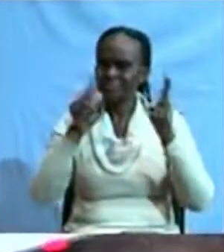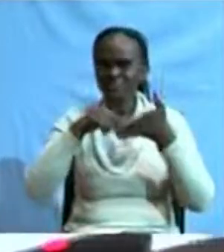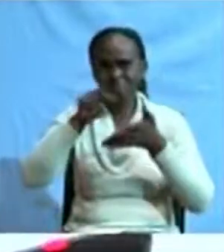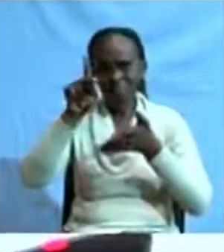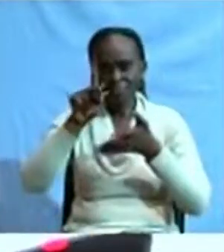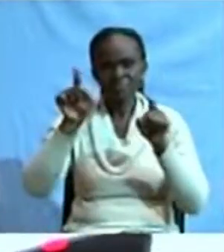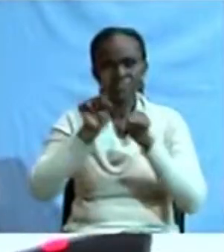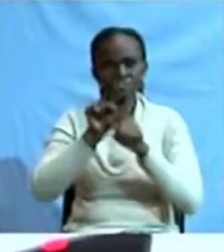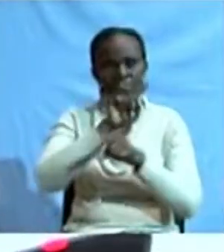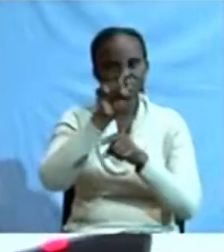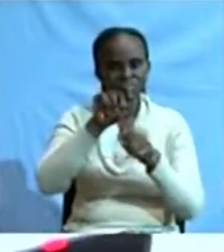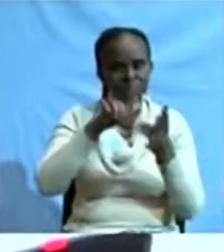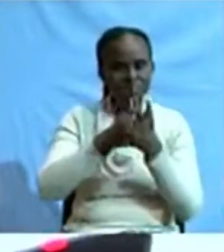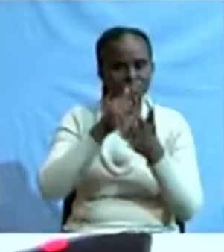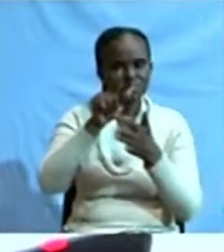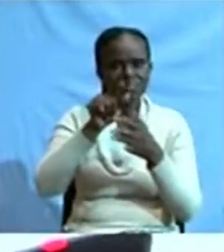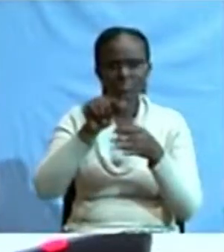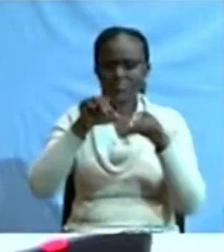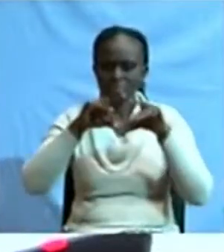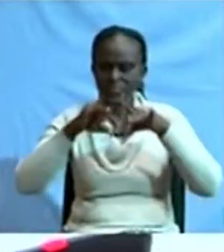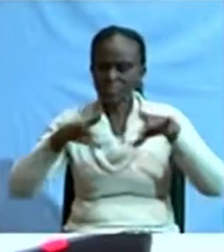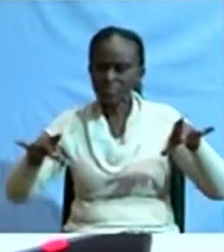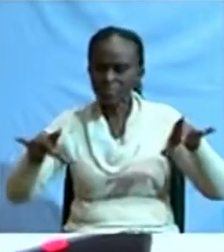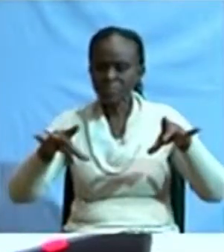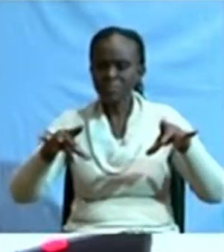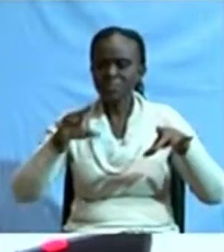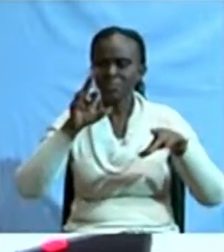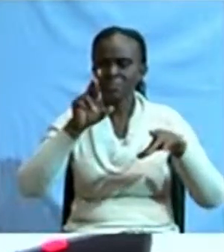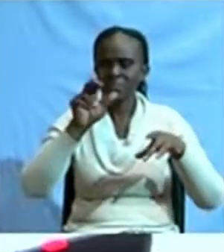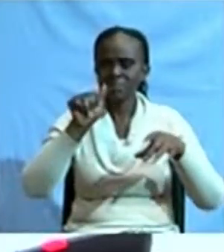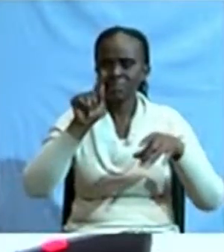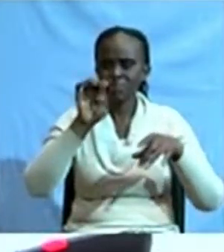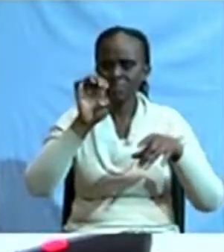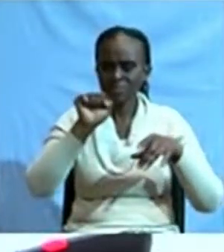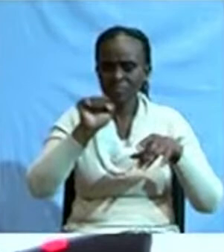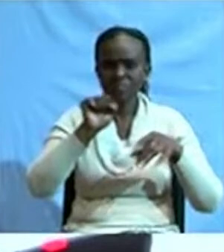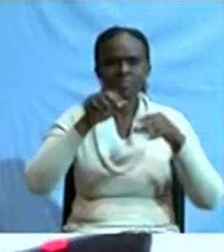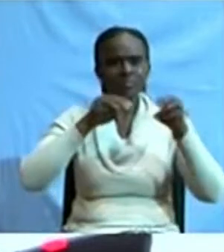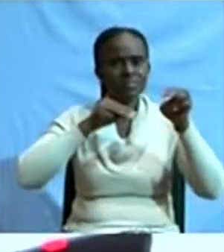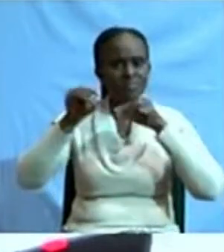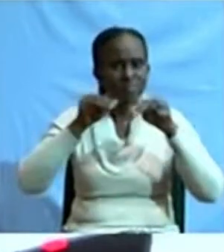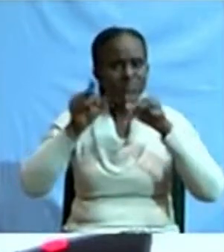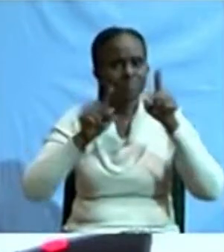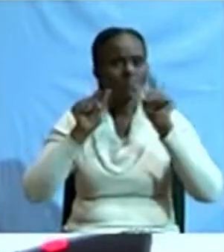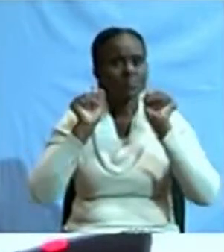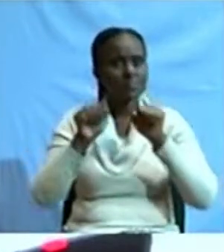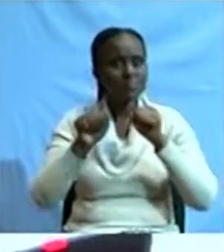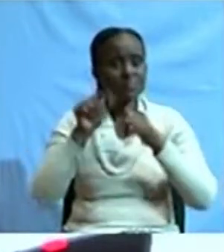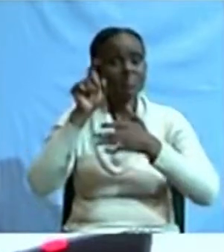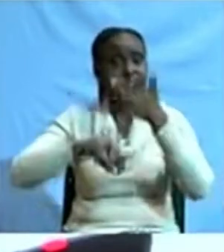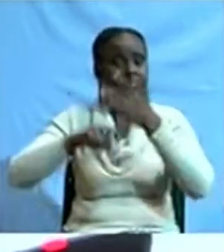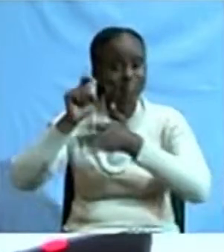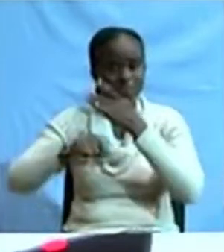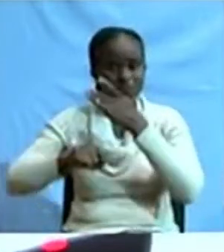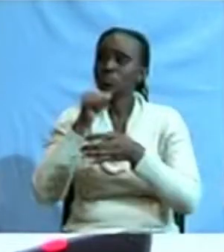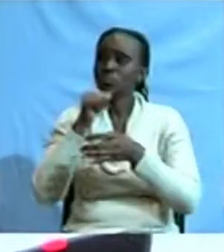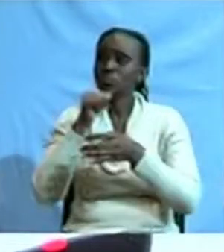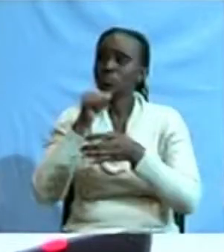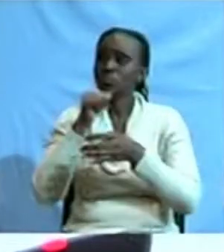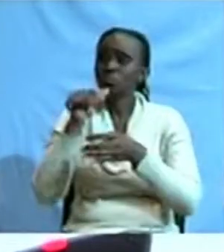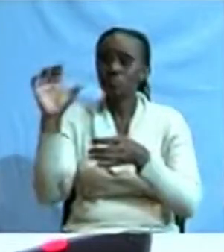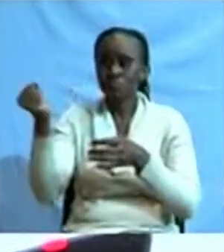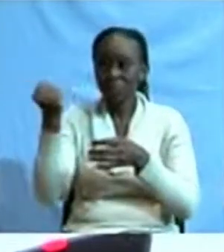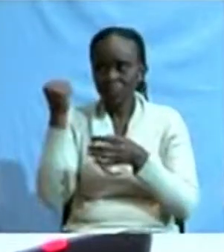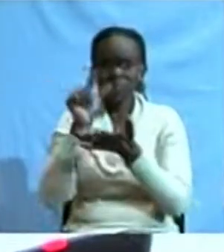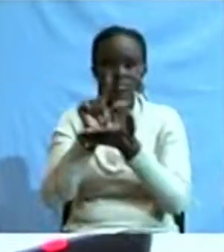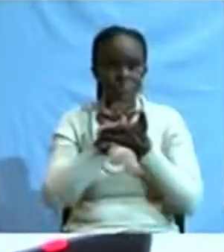why I was questioned to say, how are your land rates? Are they affordable? Town clerk, tax, I'm not supposed to go and get a